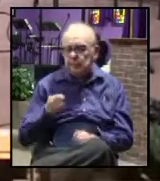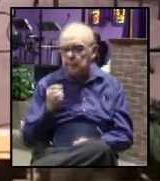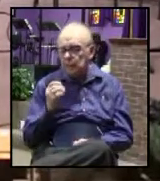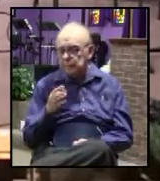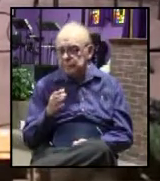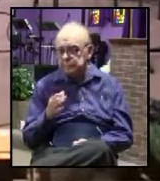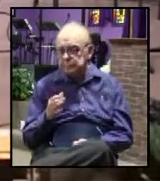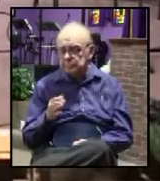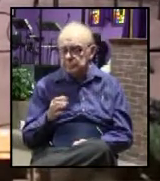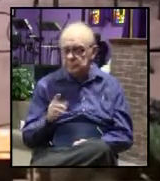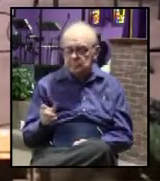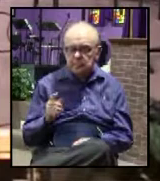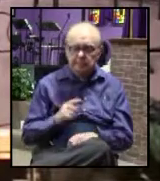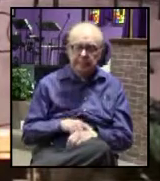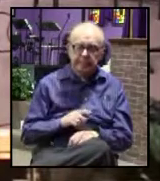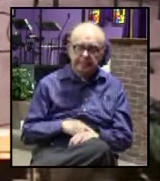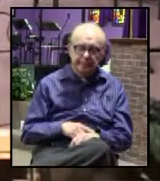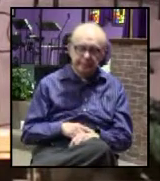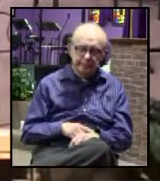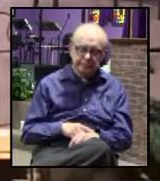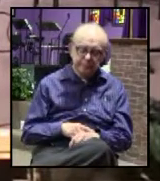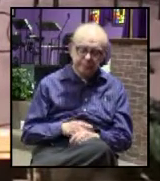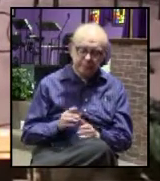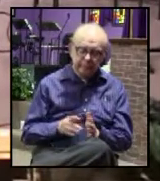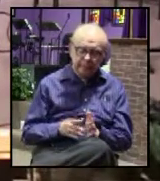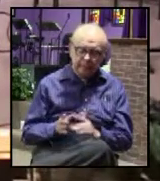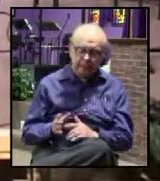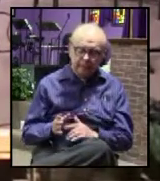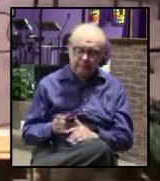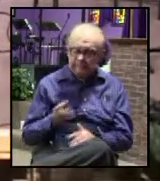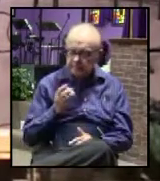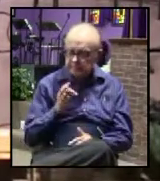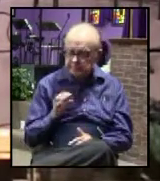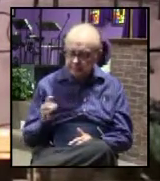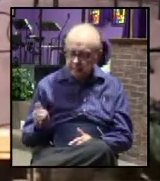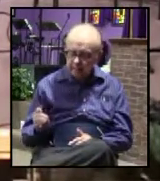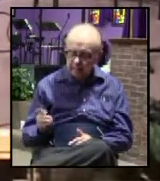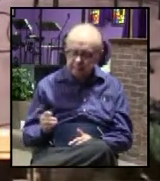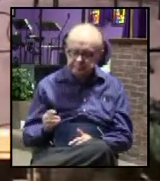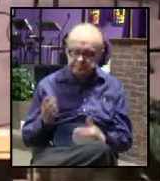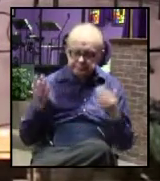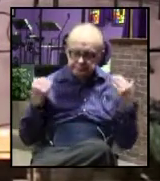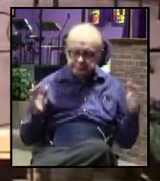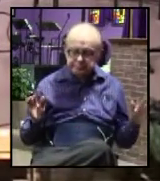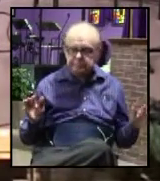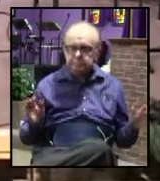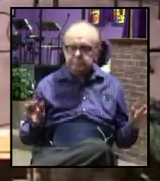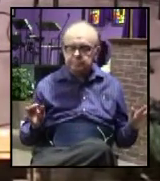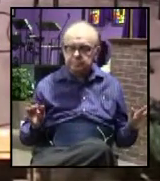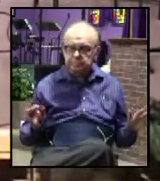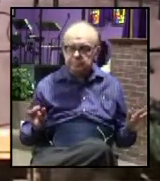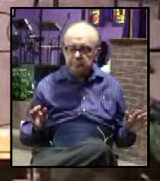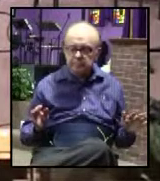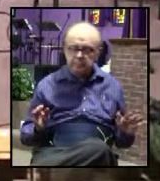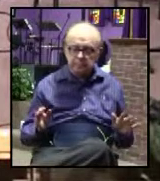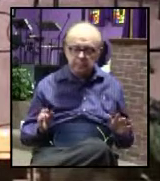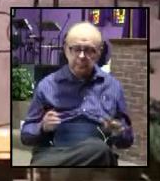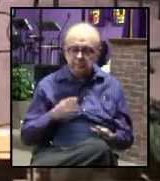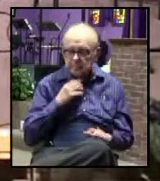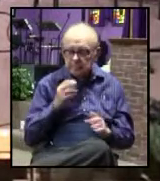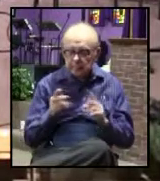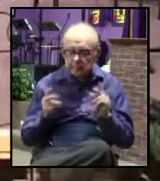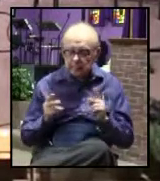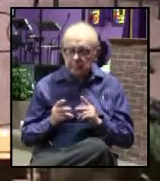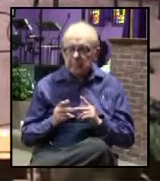Father. There were times he went in and he was fed by the angels in the